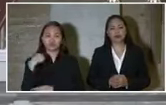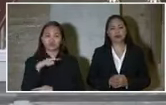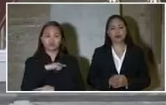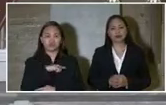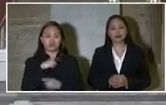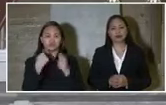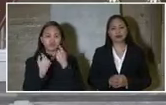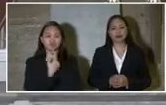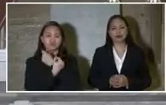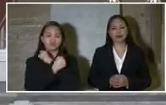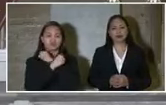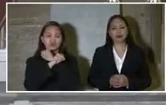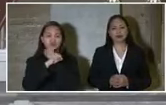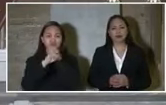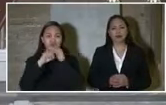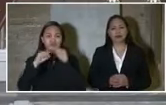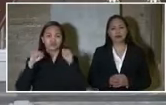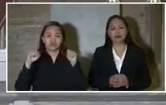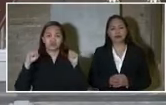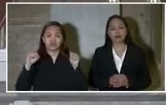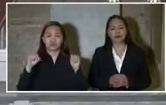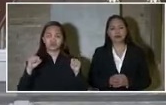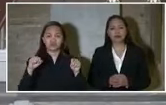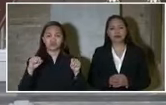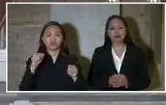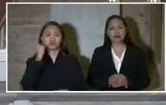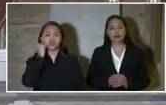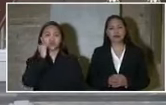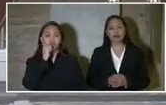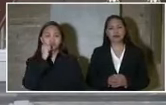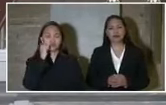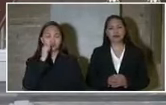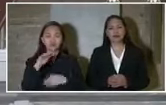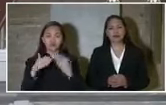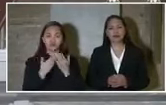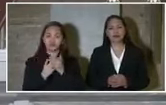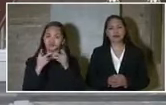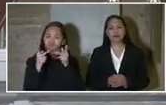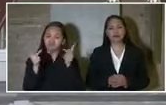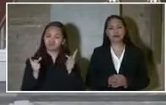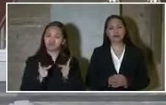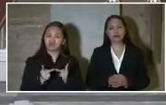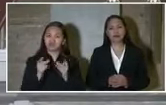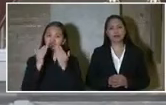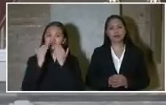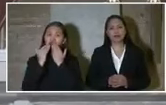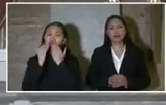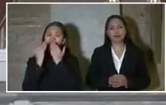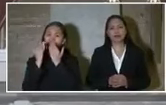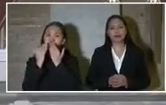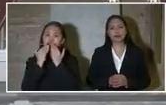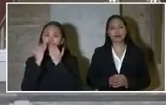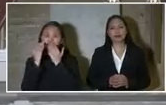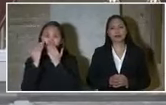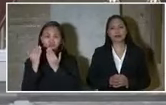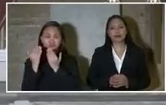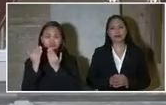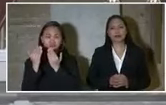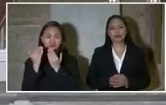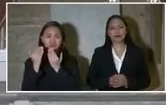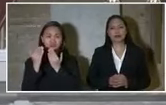our salvation, always and everywhere to give you